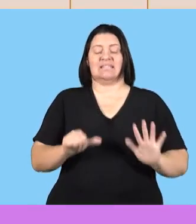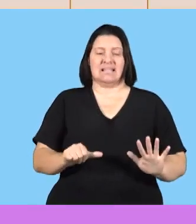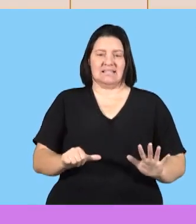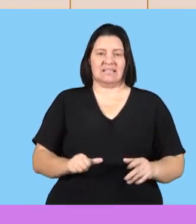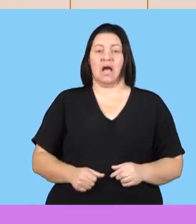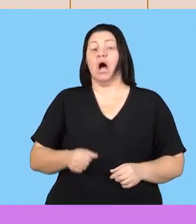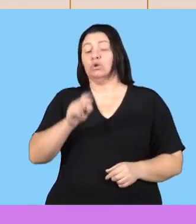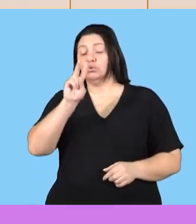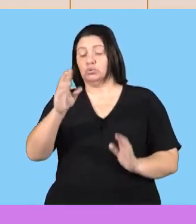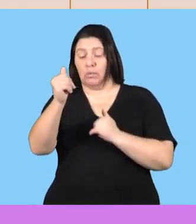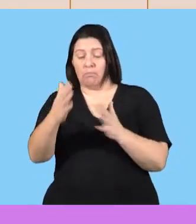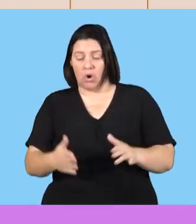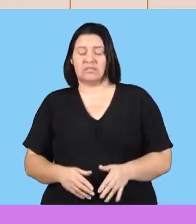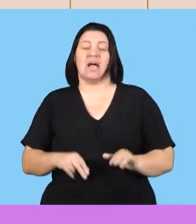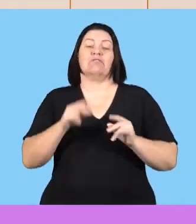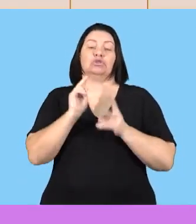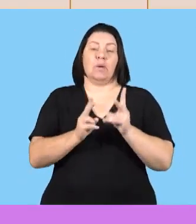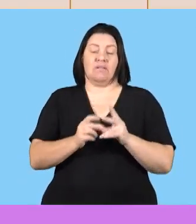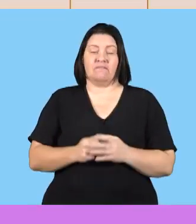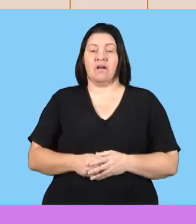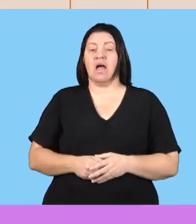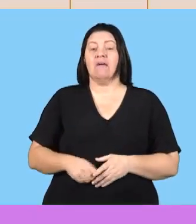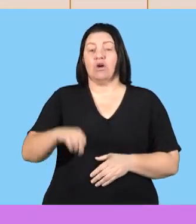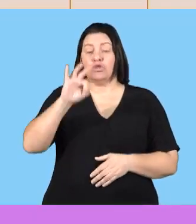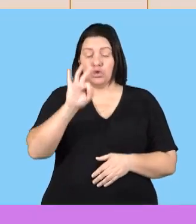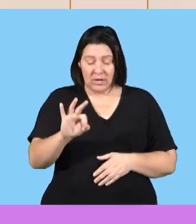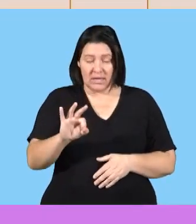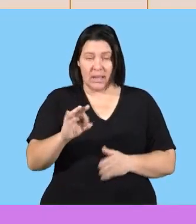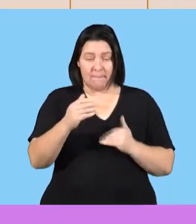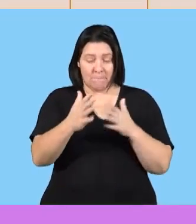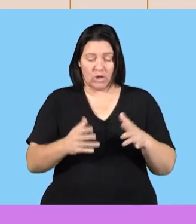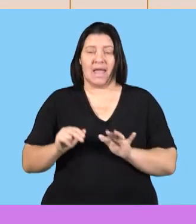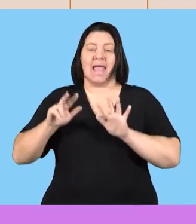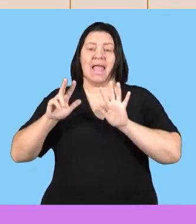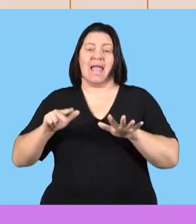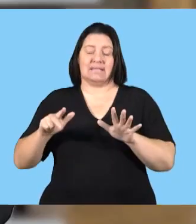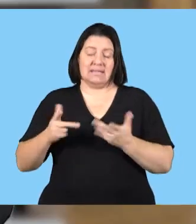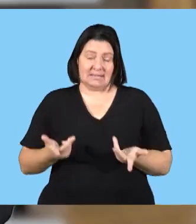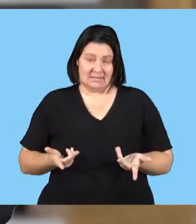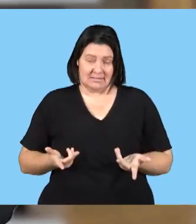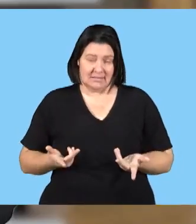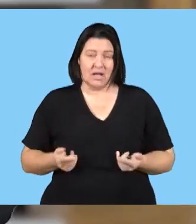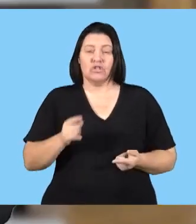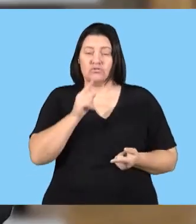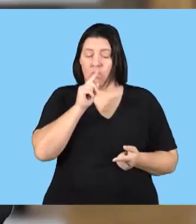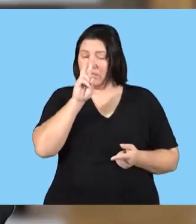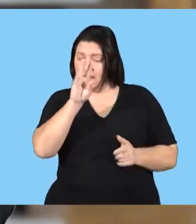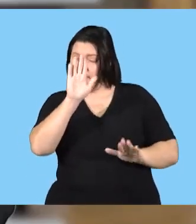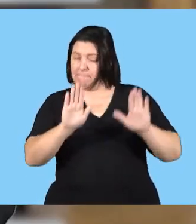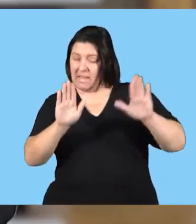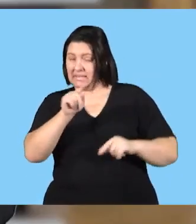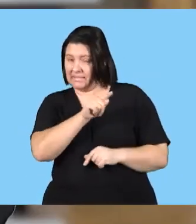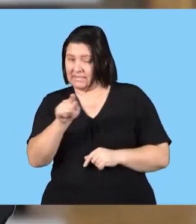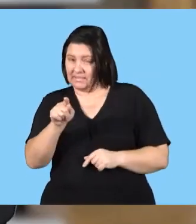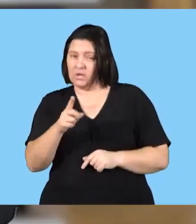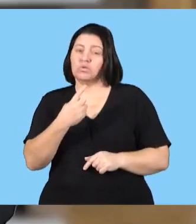2 boxes, there are 12 muffins. In 3 boxes, there are 18 muffins. I hope you are able to establish the pattern